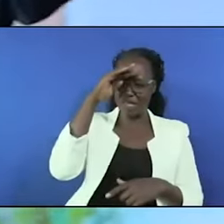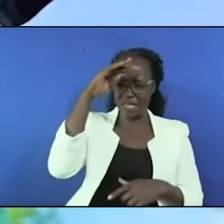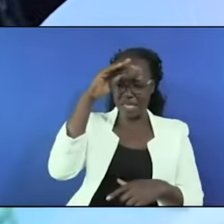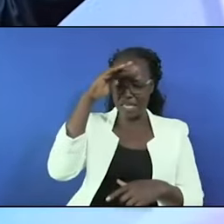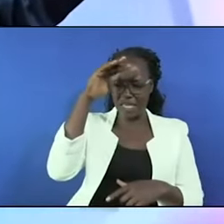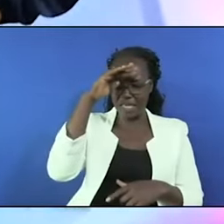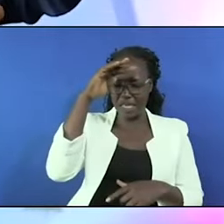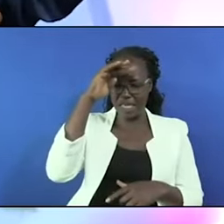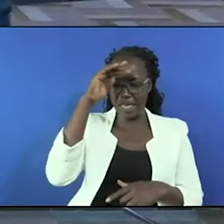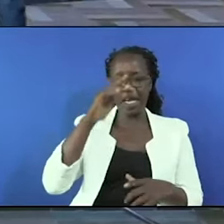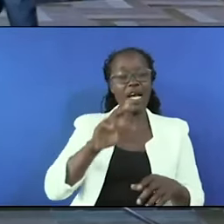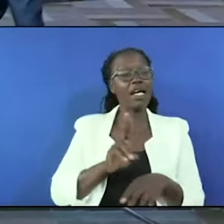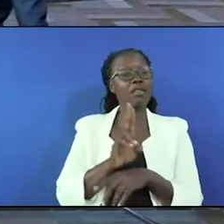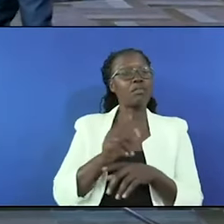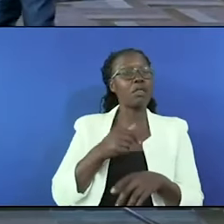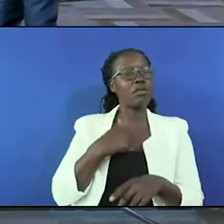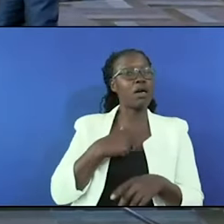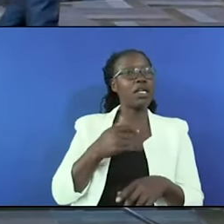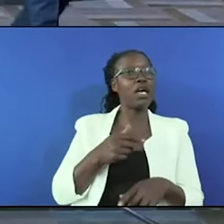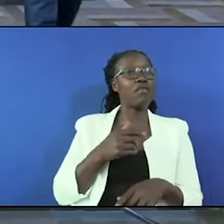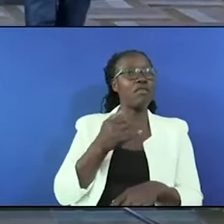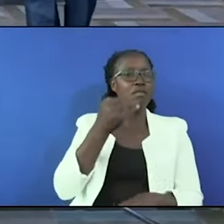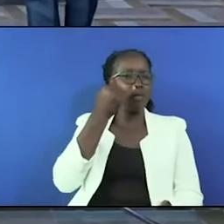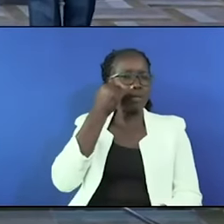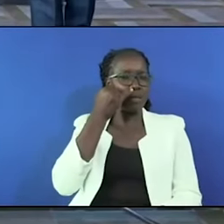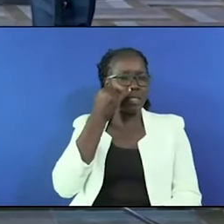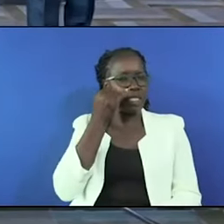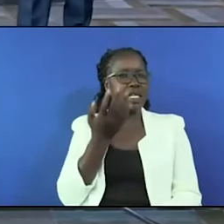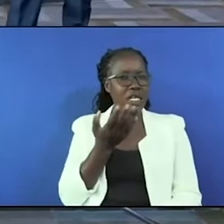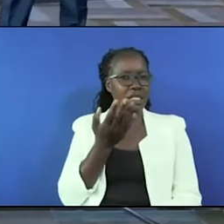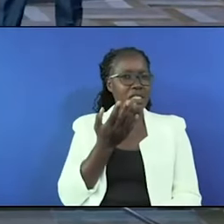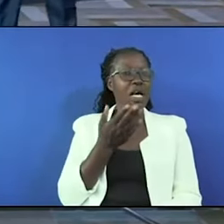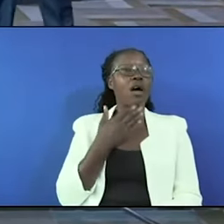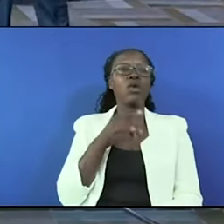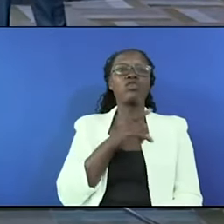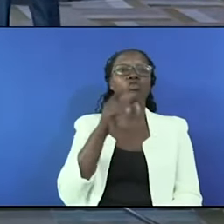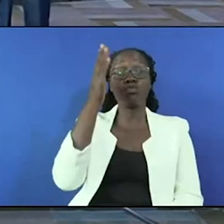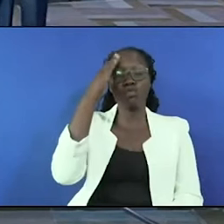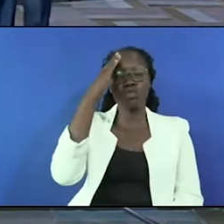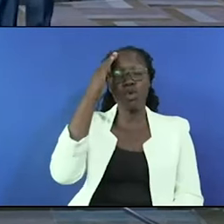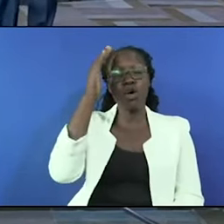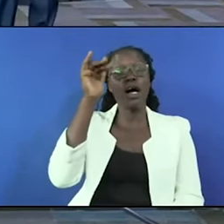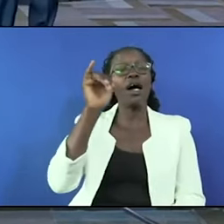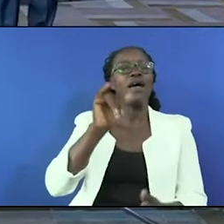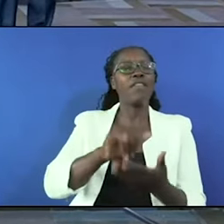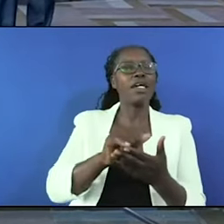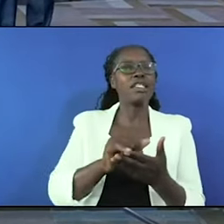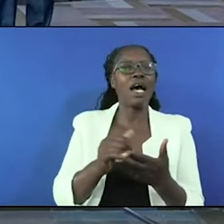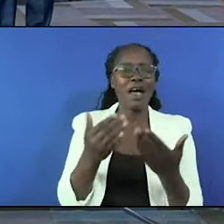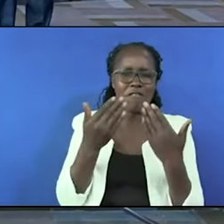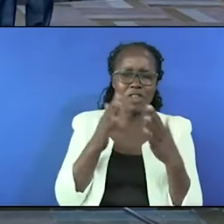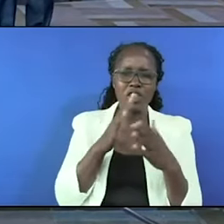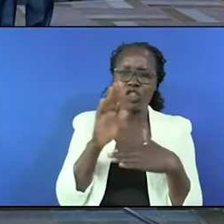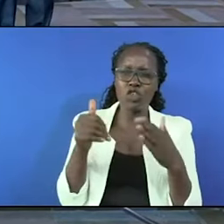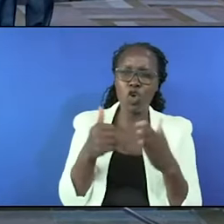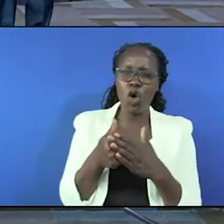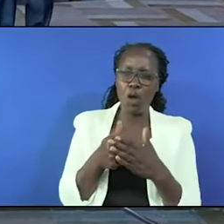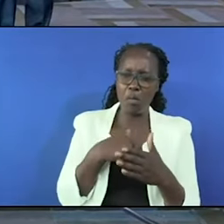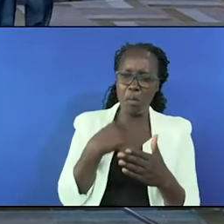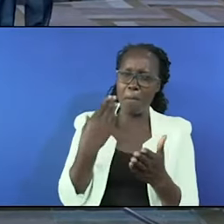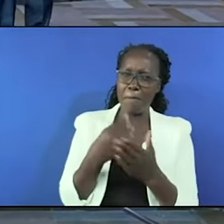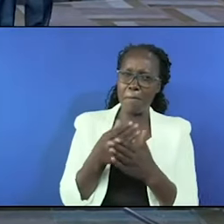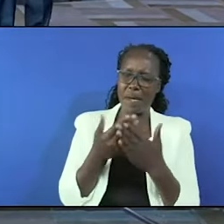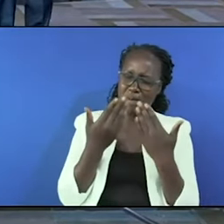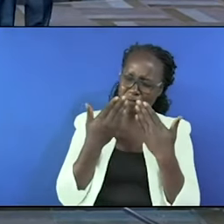alcohol. I had spent my life taking drugs. I want you to know that I completed all my